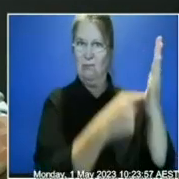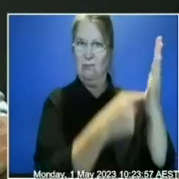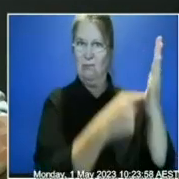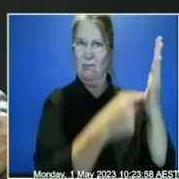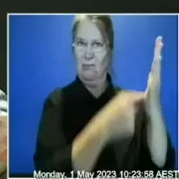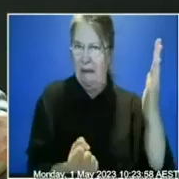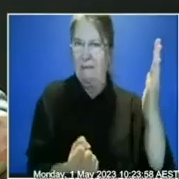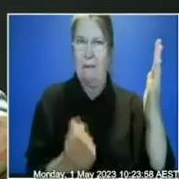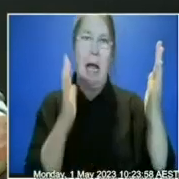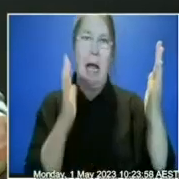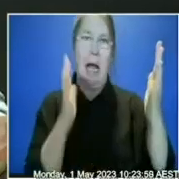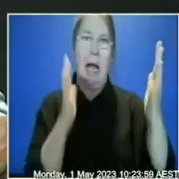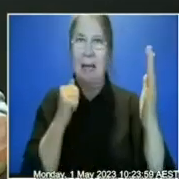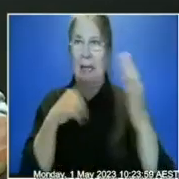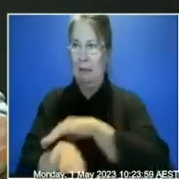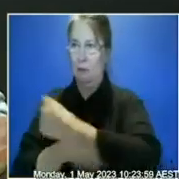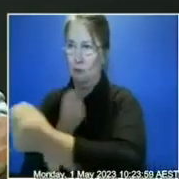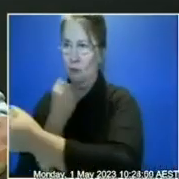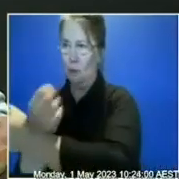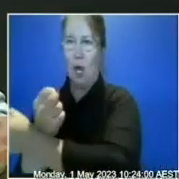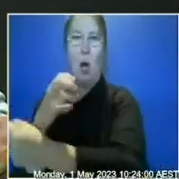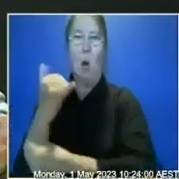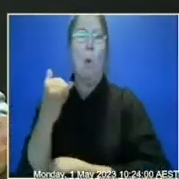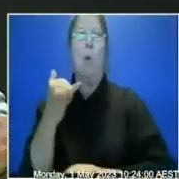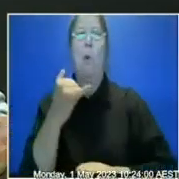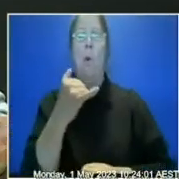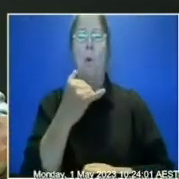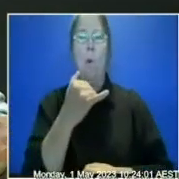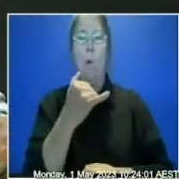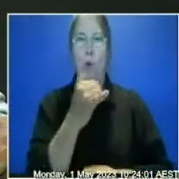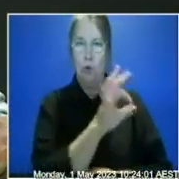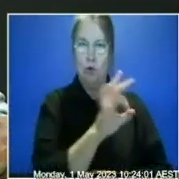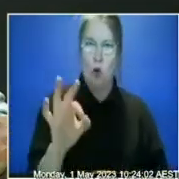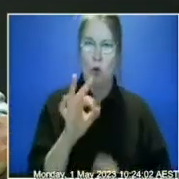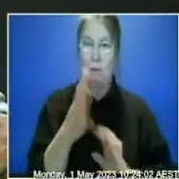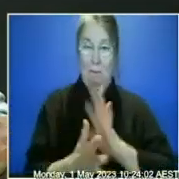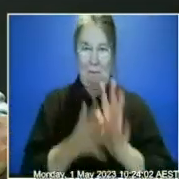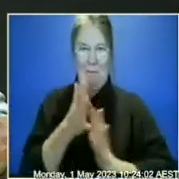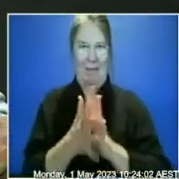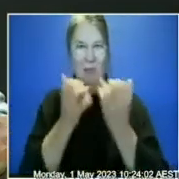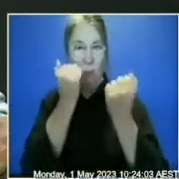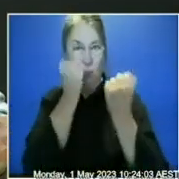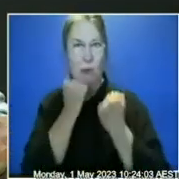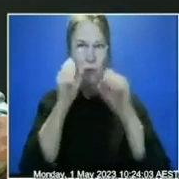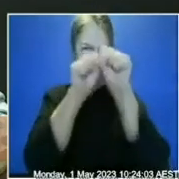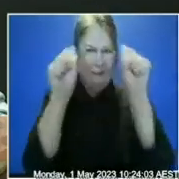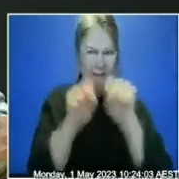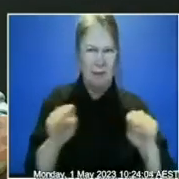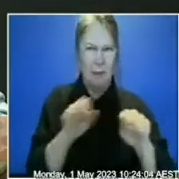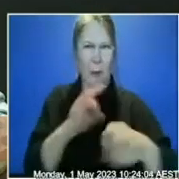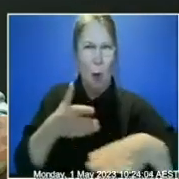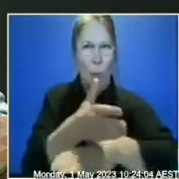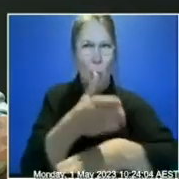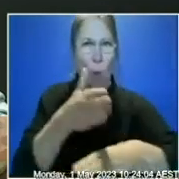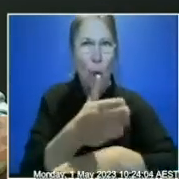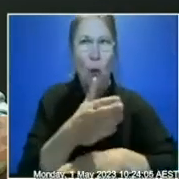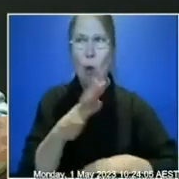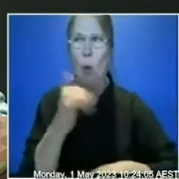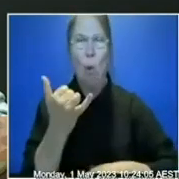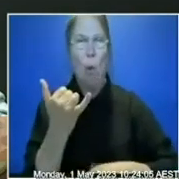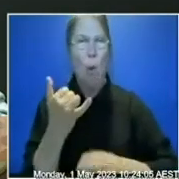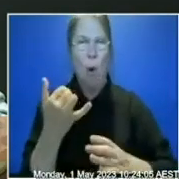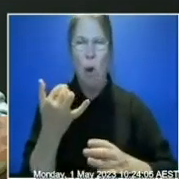or have long wait lists. So children may go on permanent care orders because they can't access what they